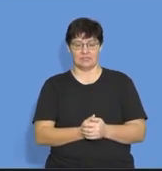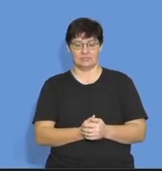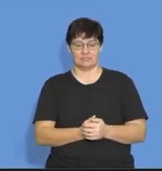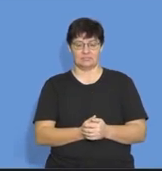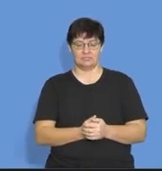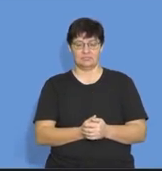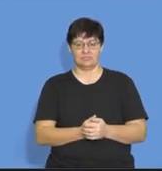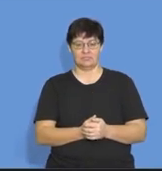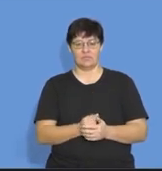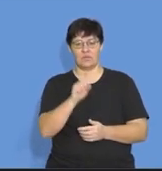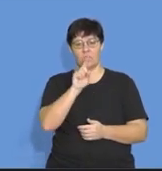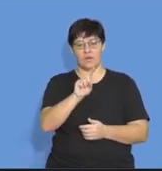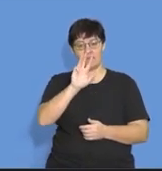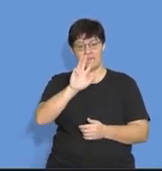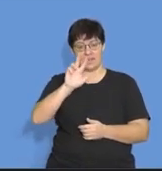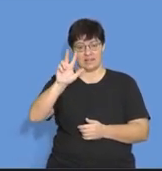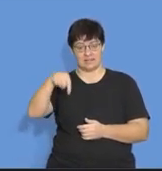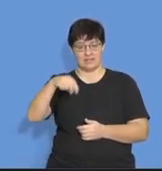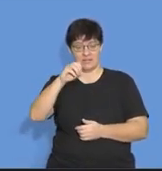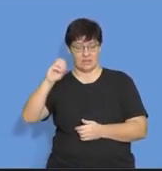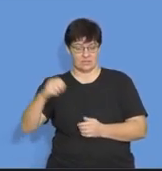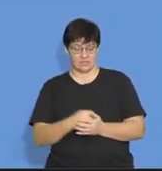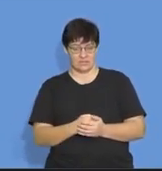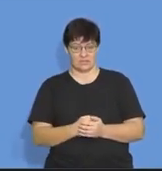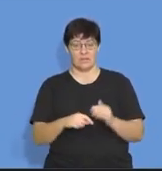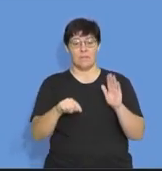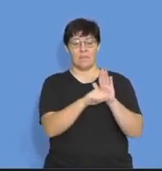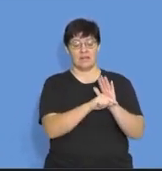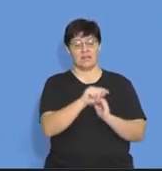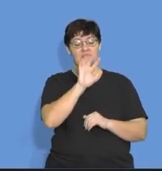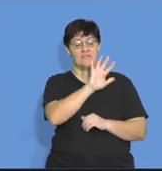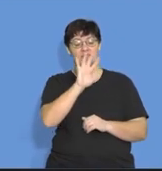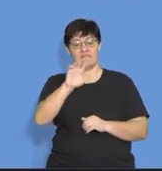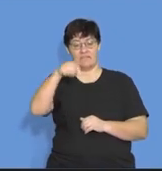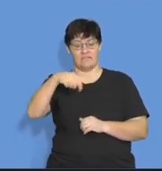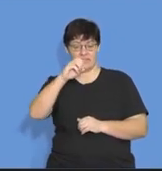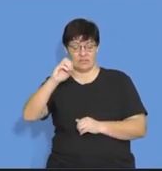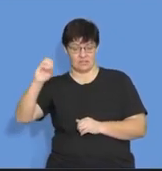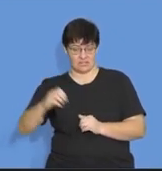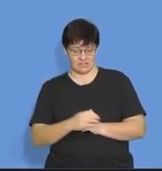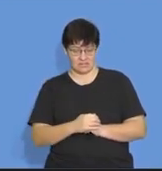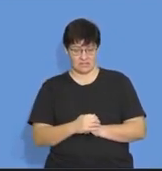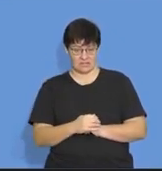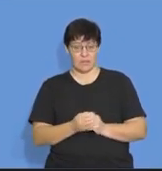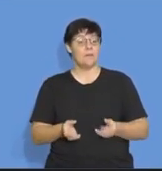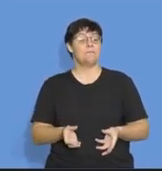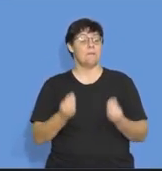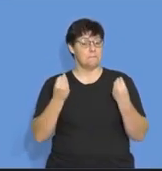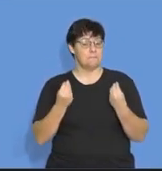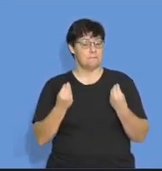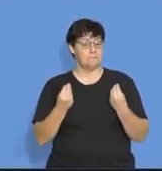I've got my 198,000 minus the 55,000, and that will give me a figure of